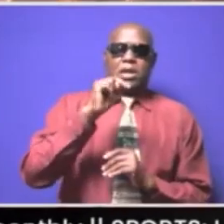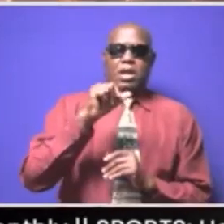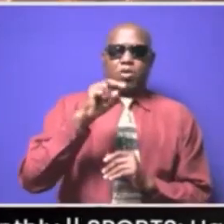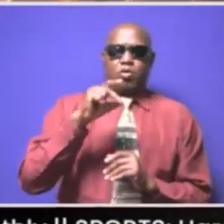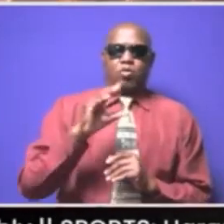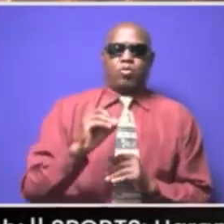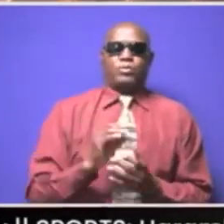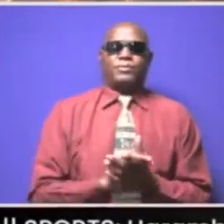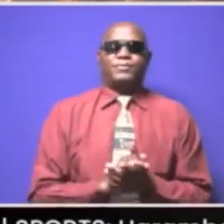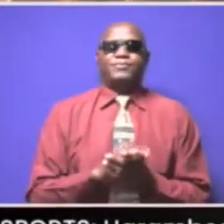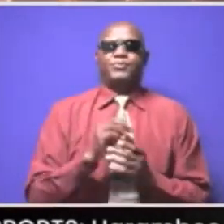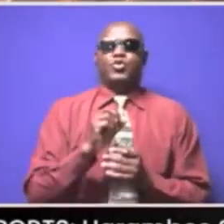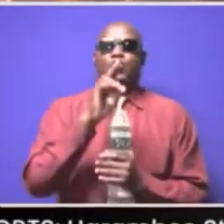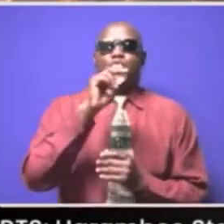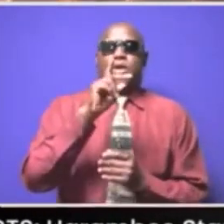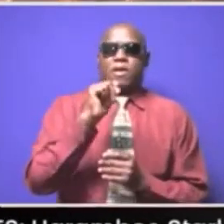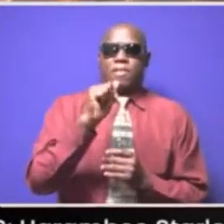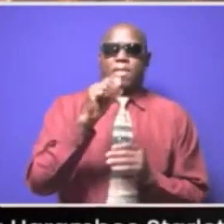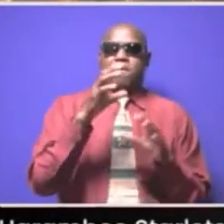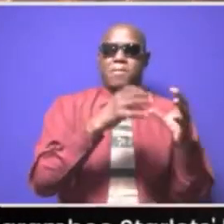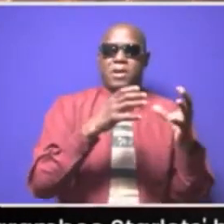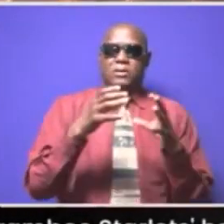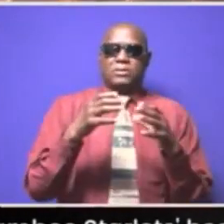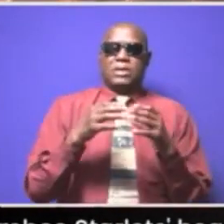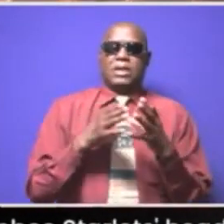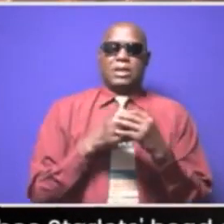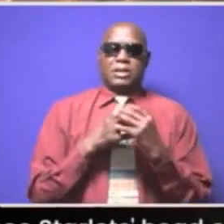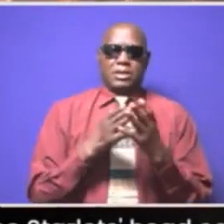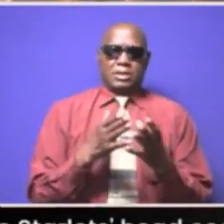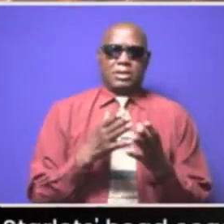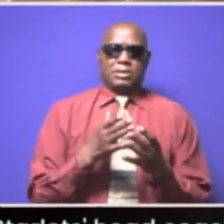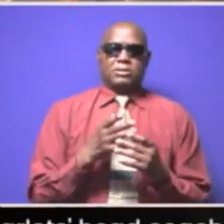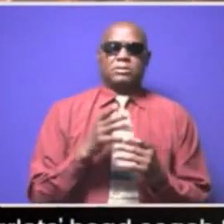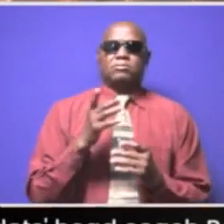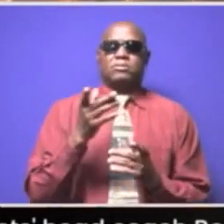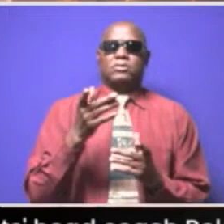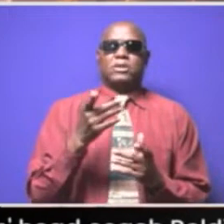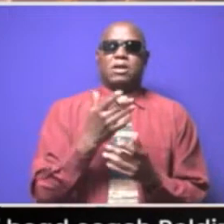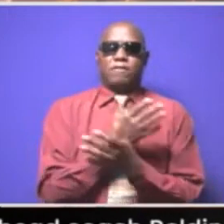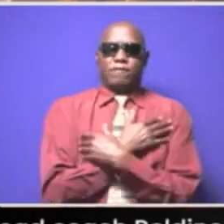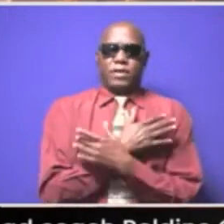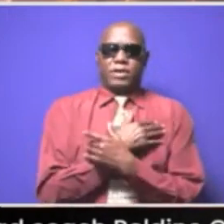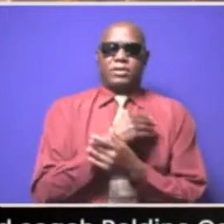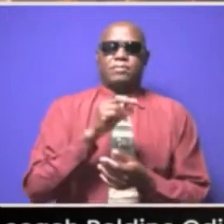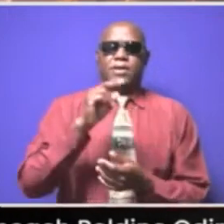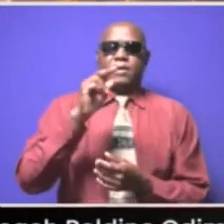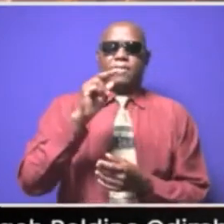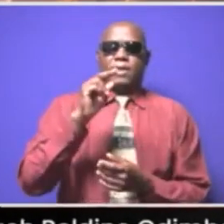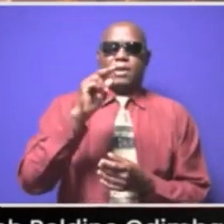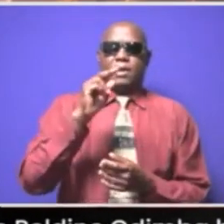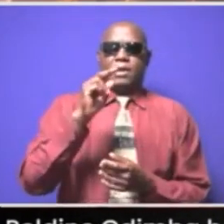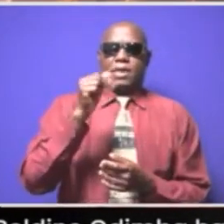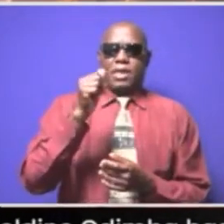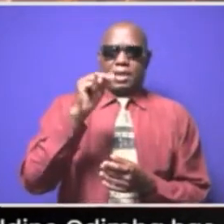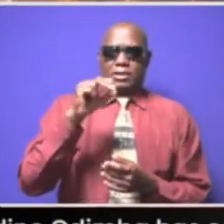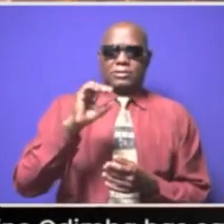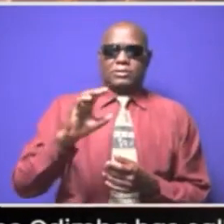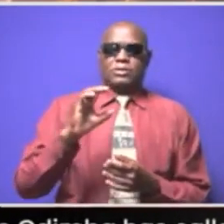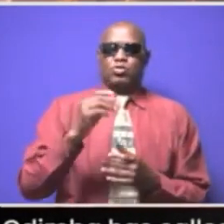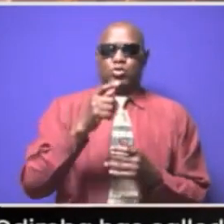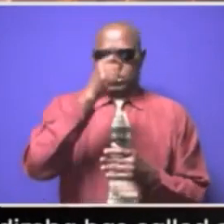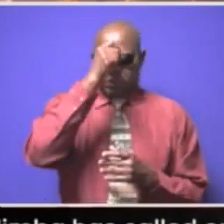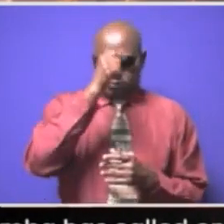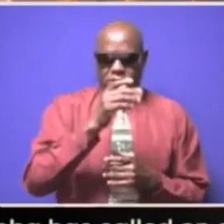now UDA Party leaders from Bunga County have WN their colleagues from Ford Kenya and the NC party to respect their party's Secretary